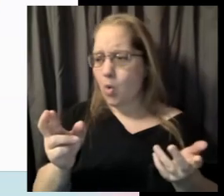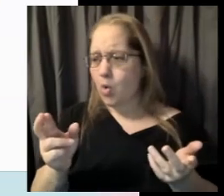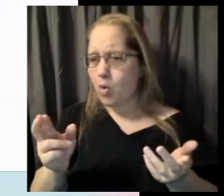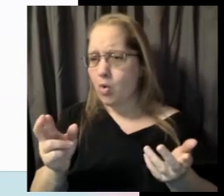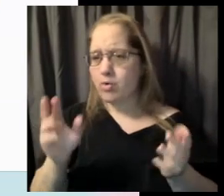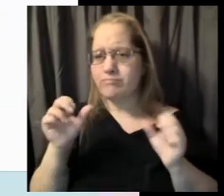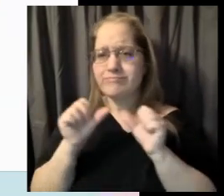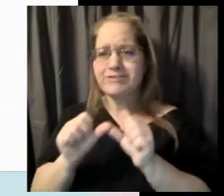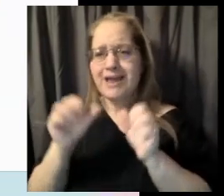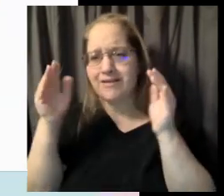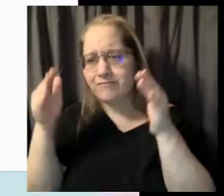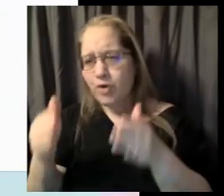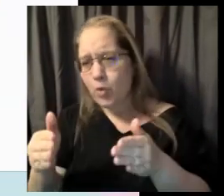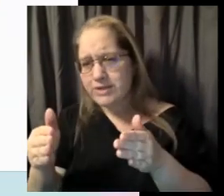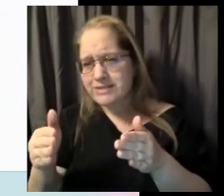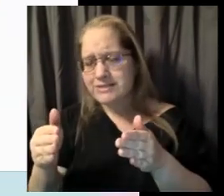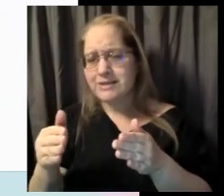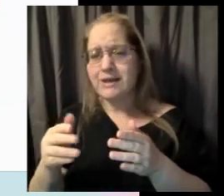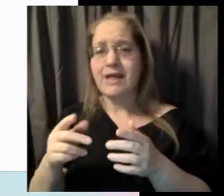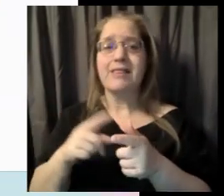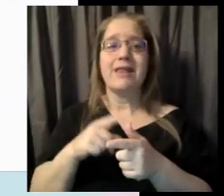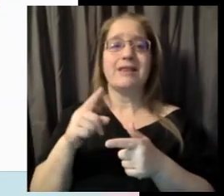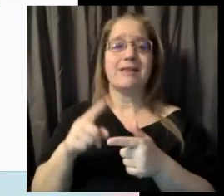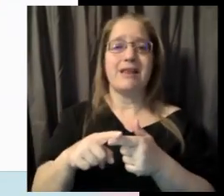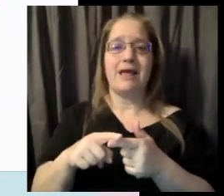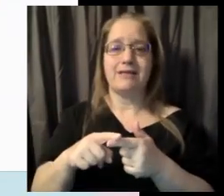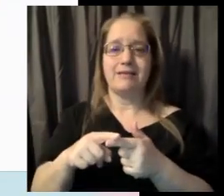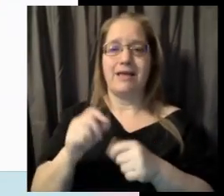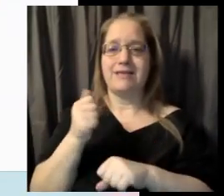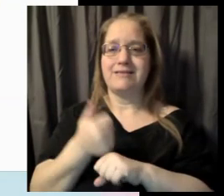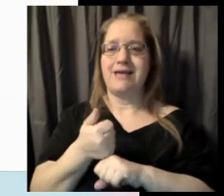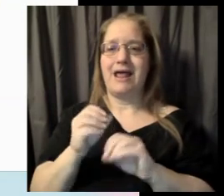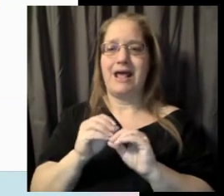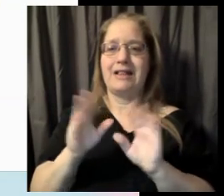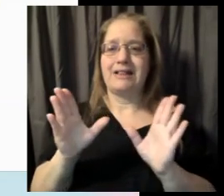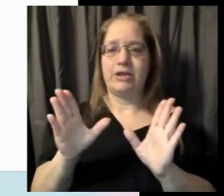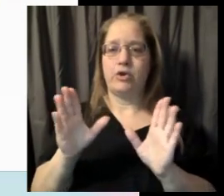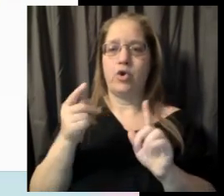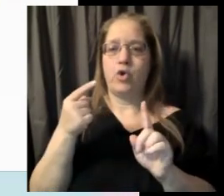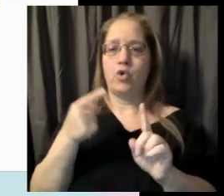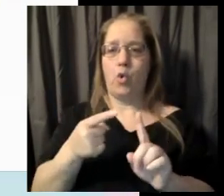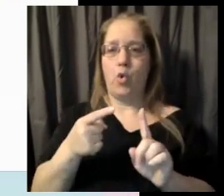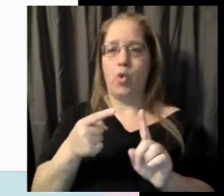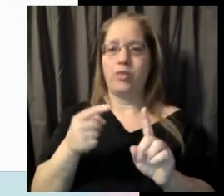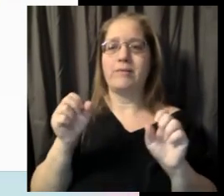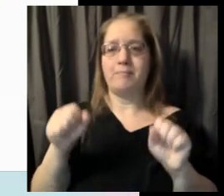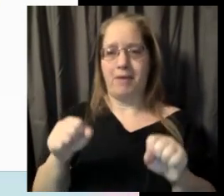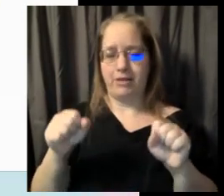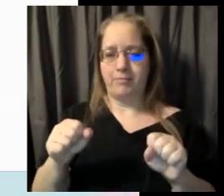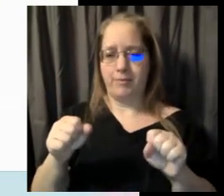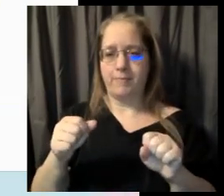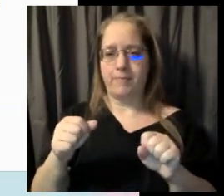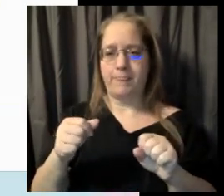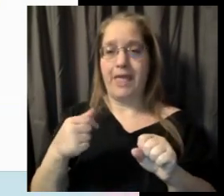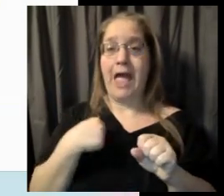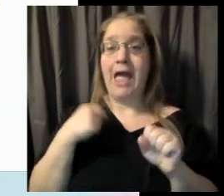staying focused. Then next, we set a clear and realistic goal, like I can get all the